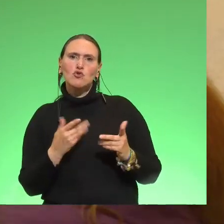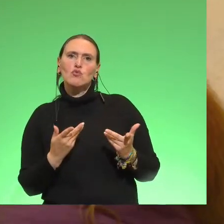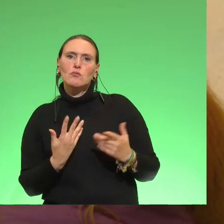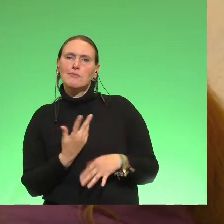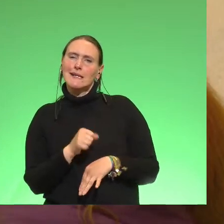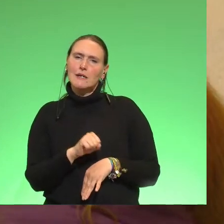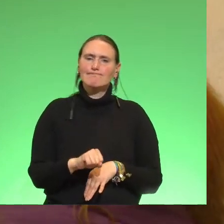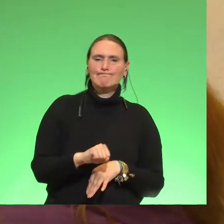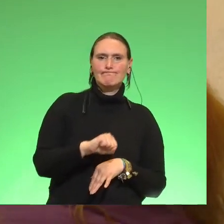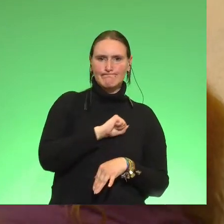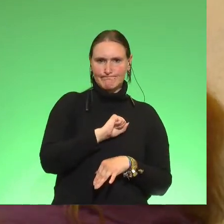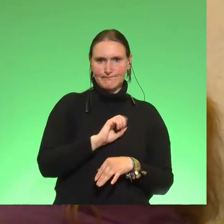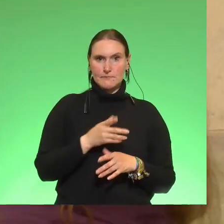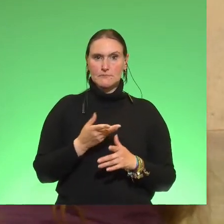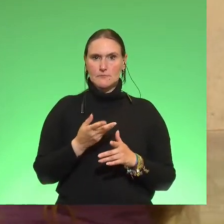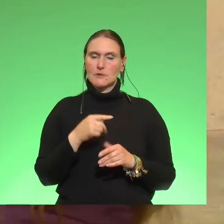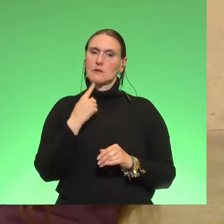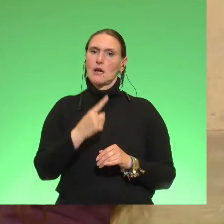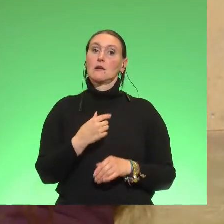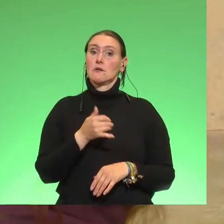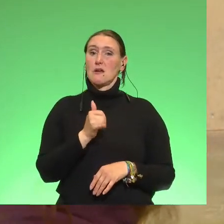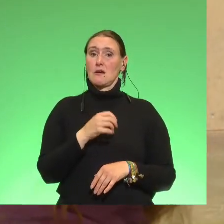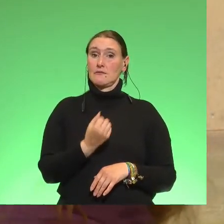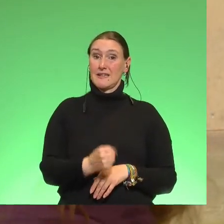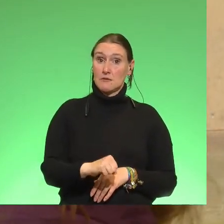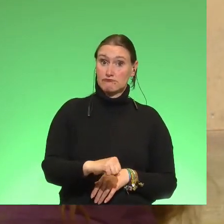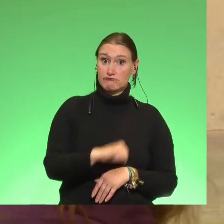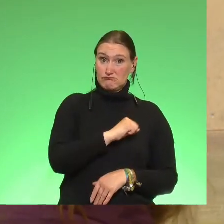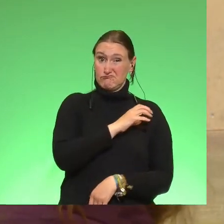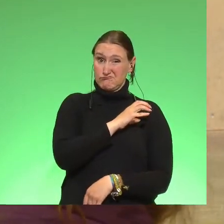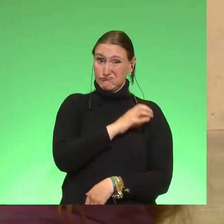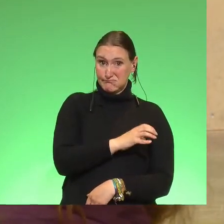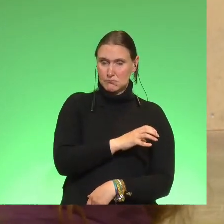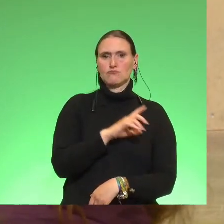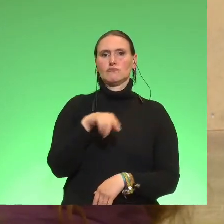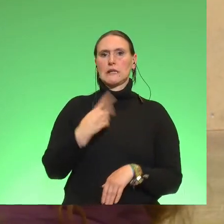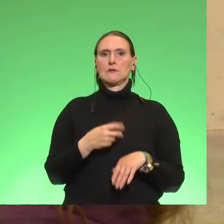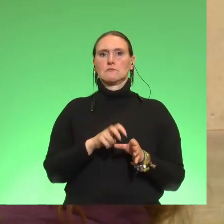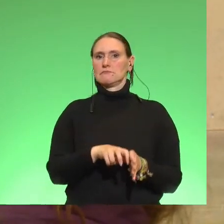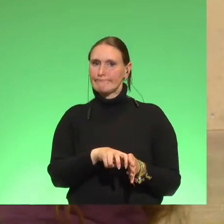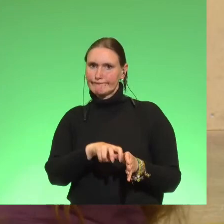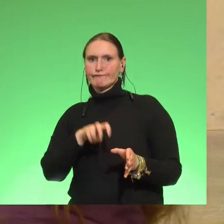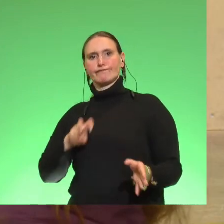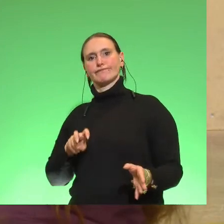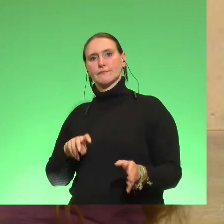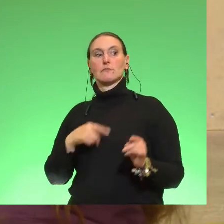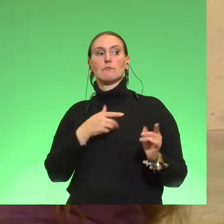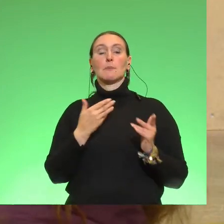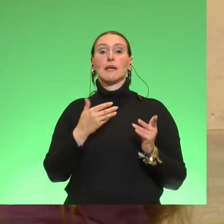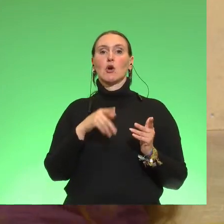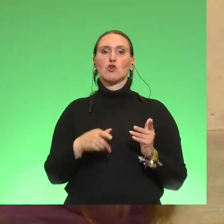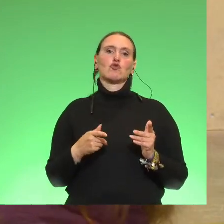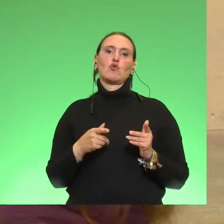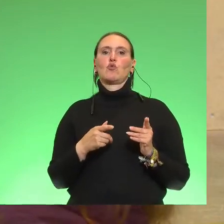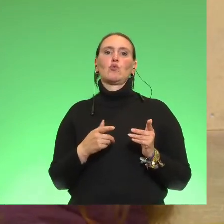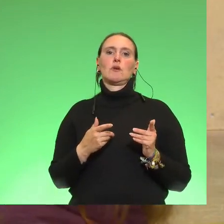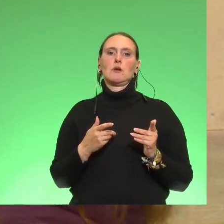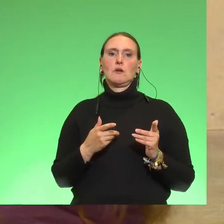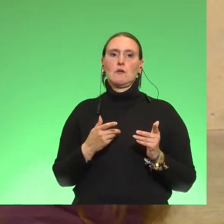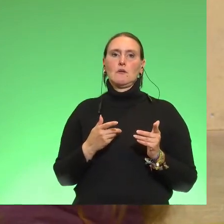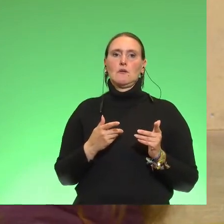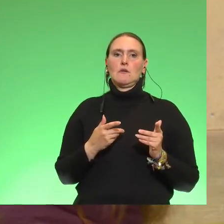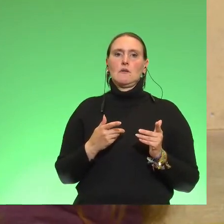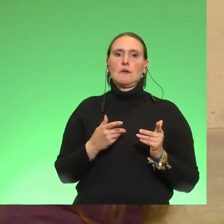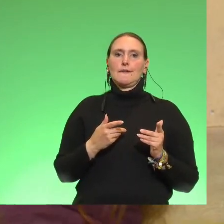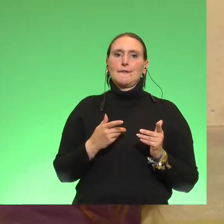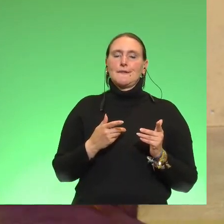But yeah, as you said, if this is a paradigm shift, then we will